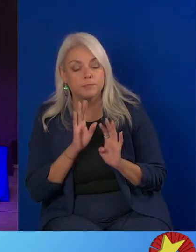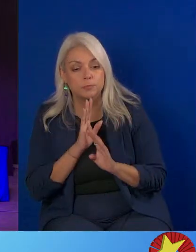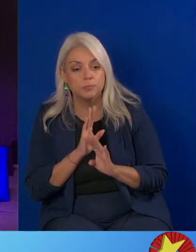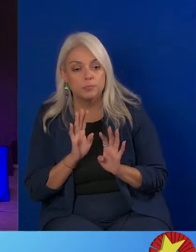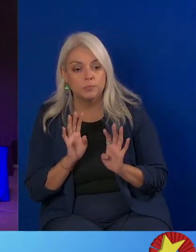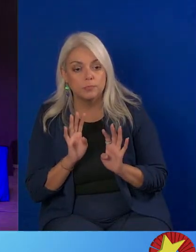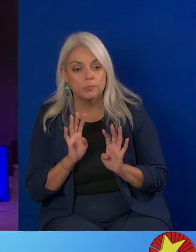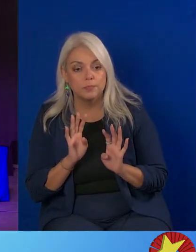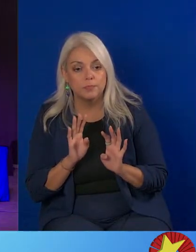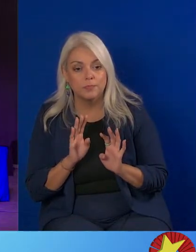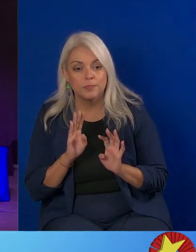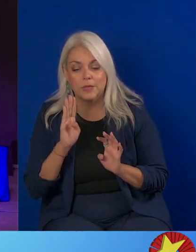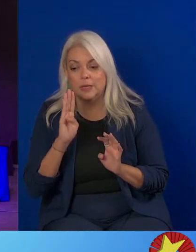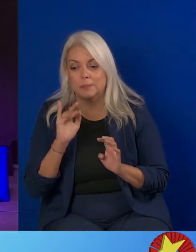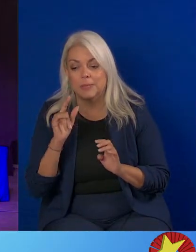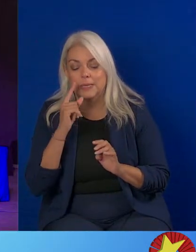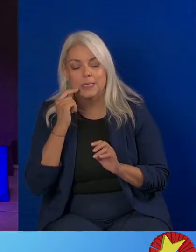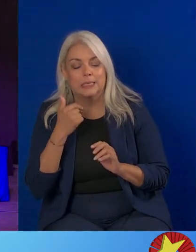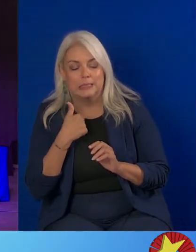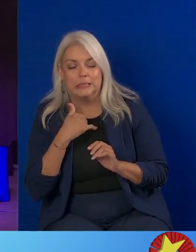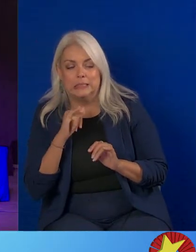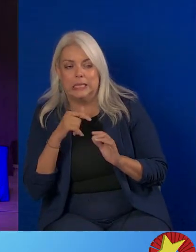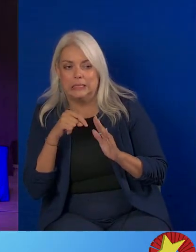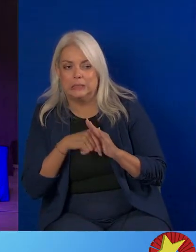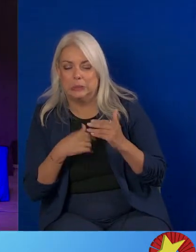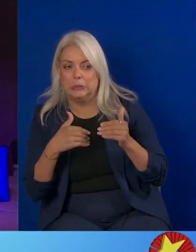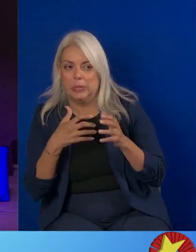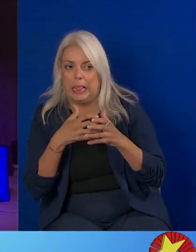That's a lot to go through. This is Bill.